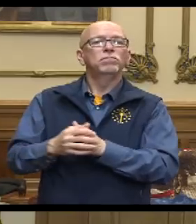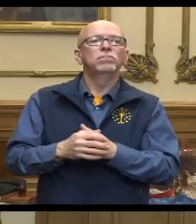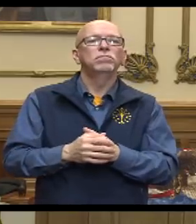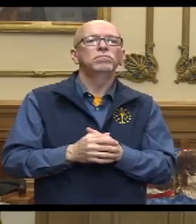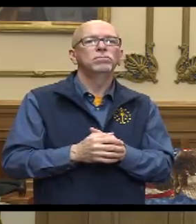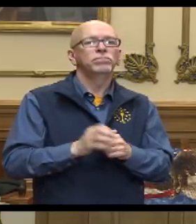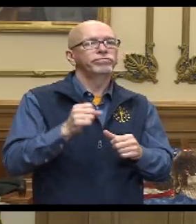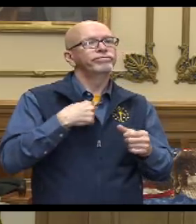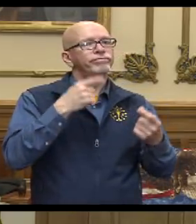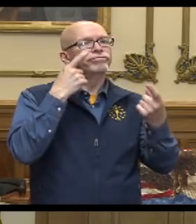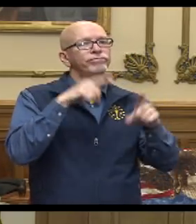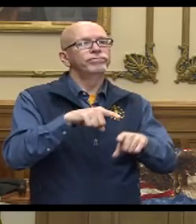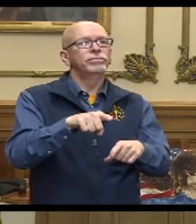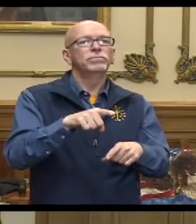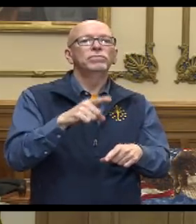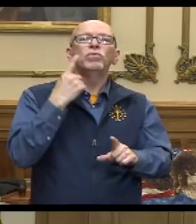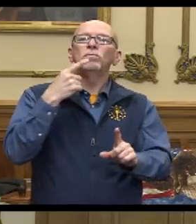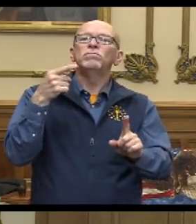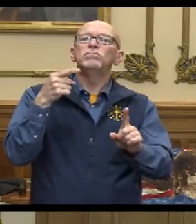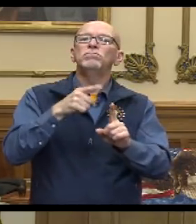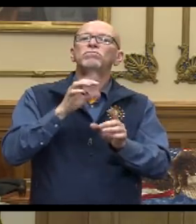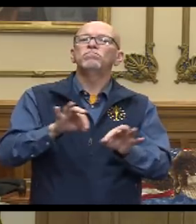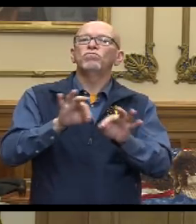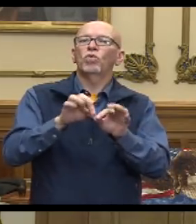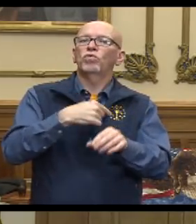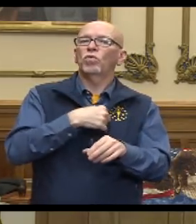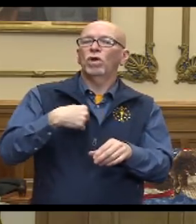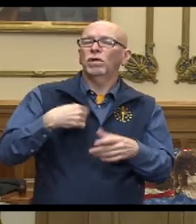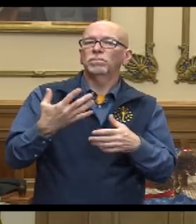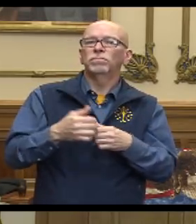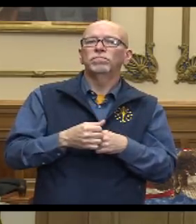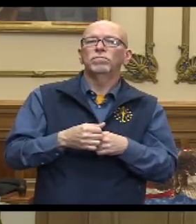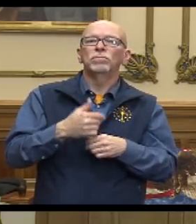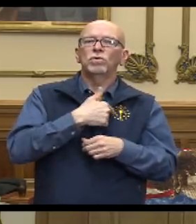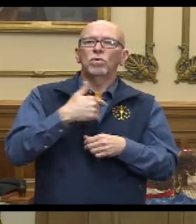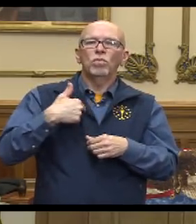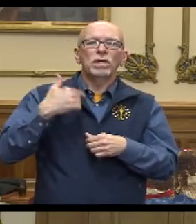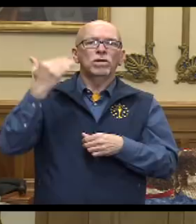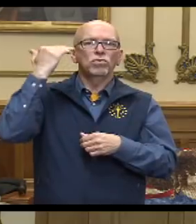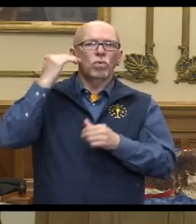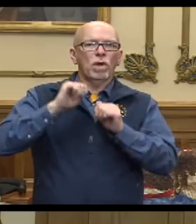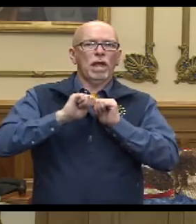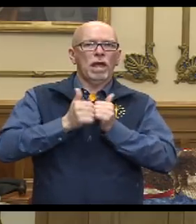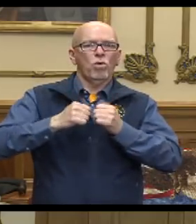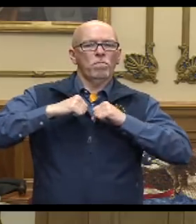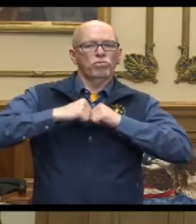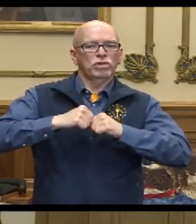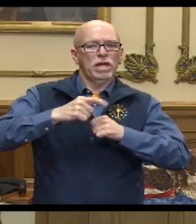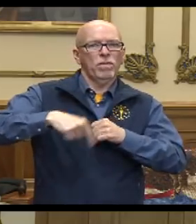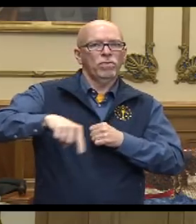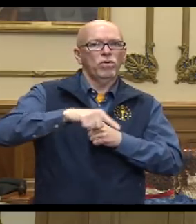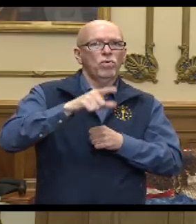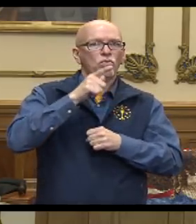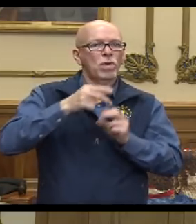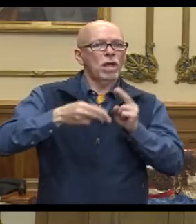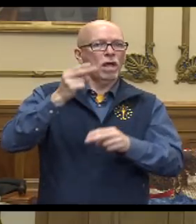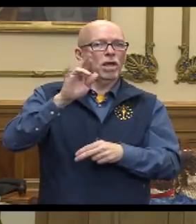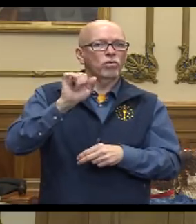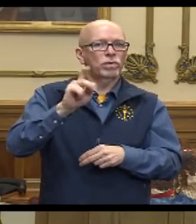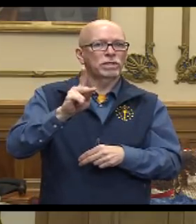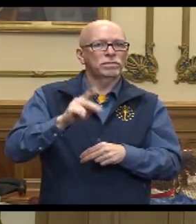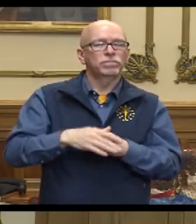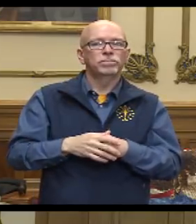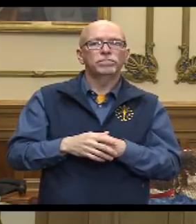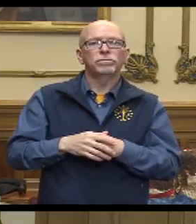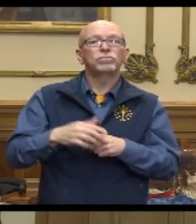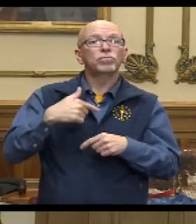yes, I agree. So the thing that was most important to us is that we know how to protect those who are most at risk. And so